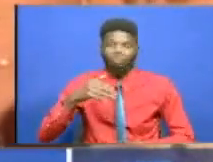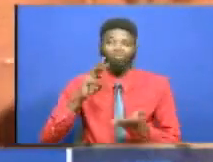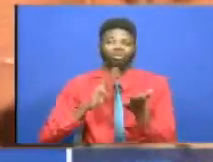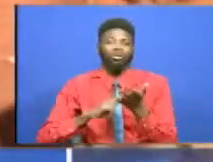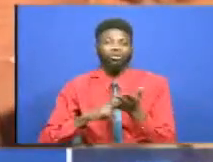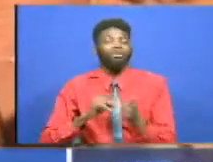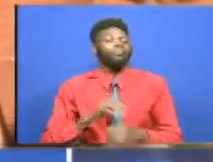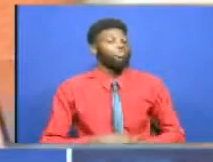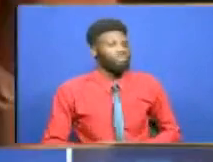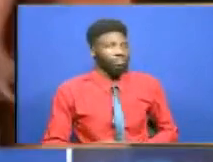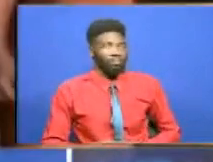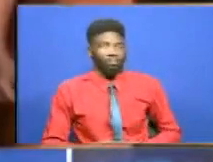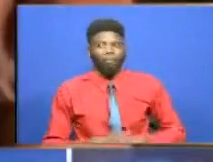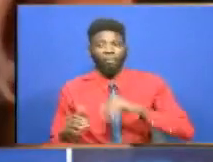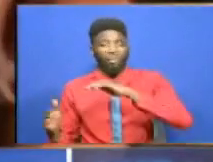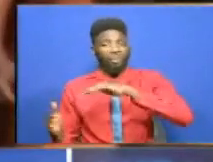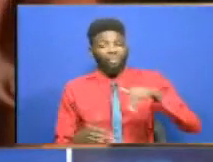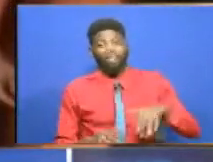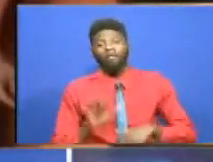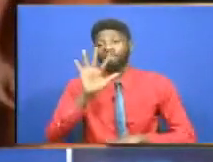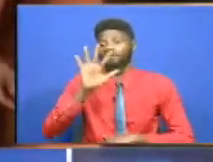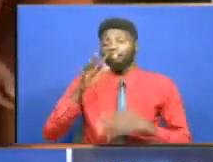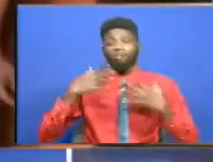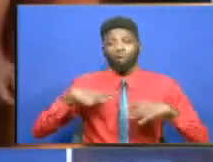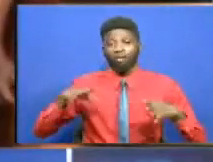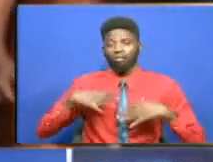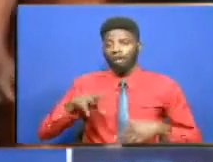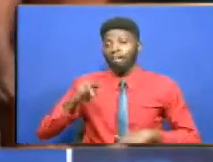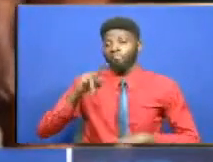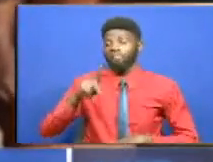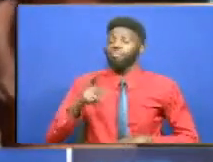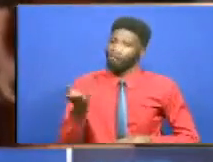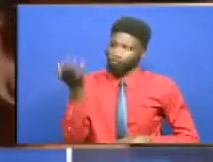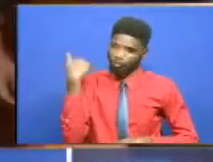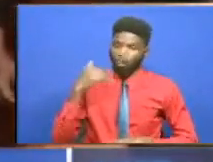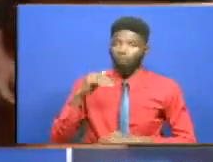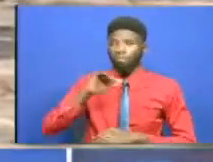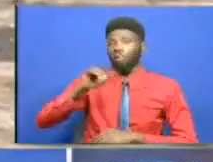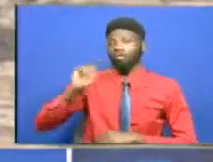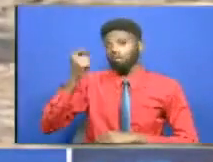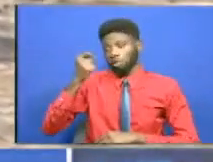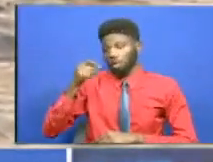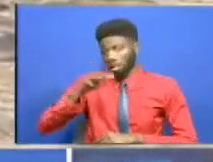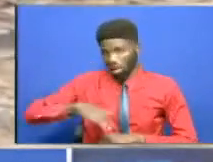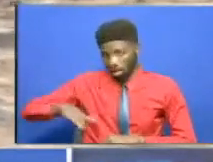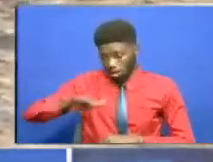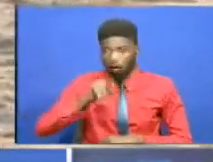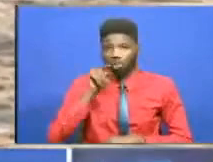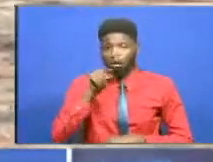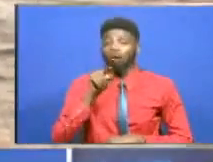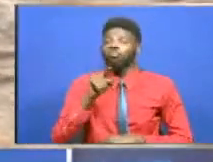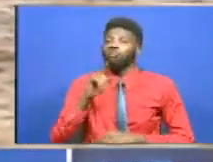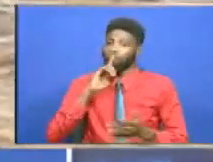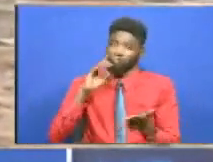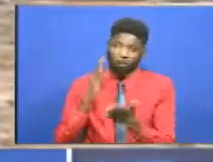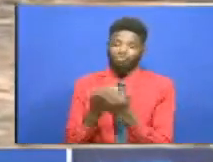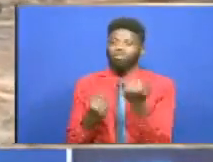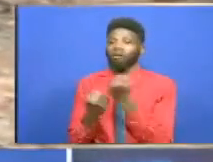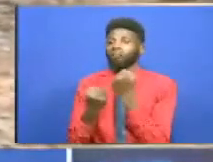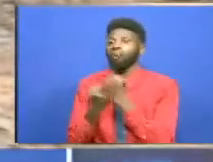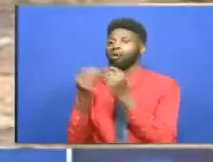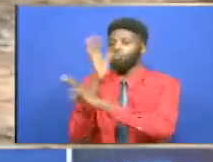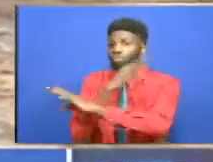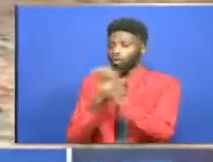And 5 former lawmakers from Mount Kenya region have reaffirmed their support for President Uhuru Kenyatta as the region's